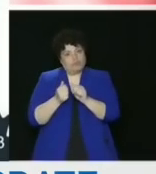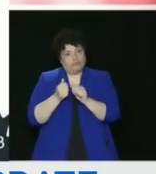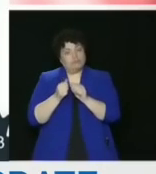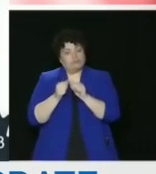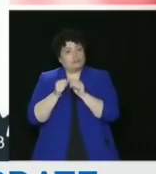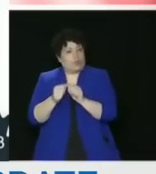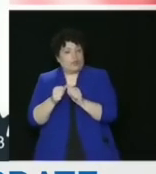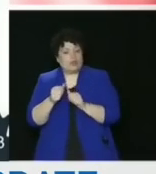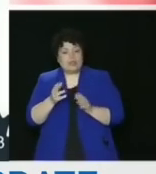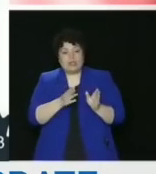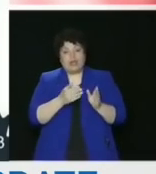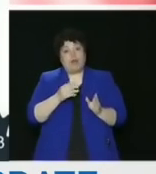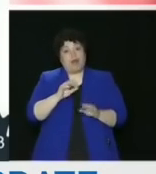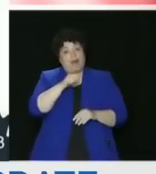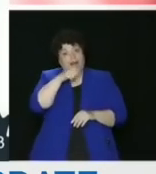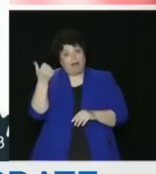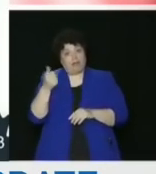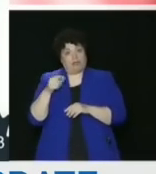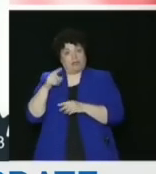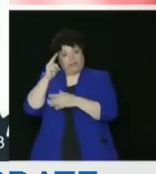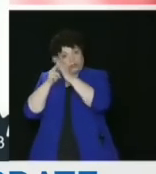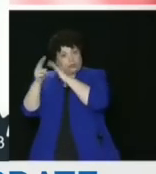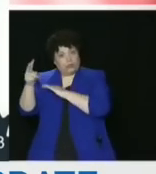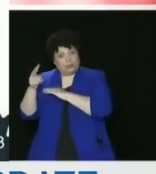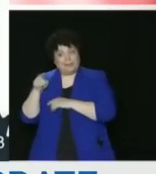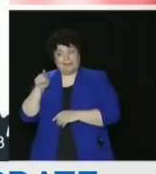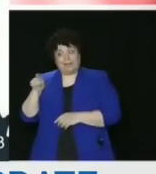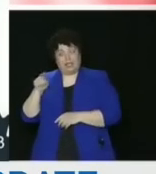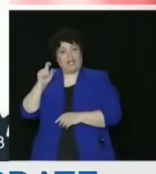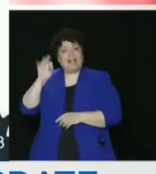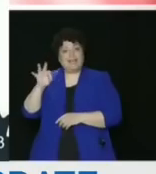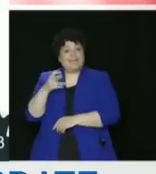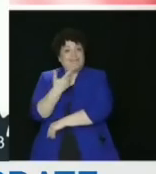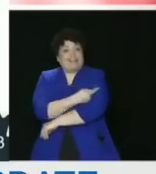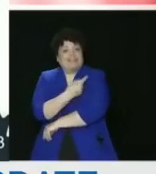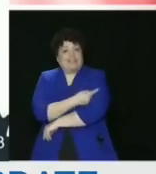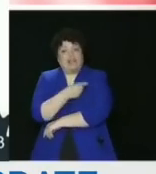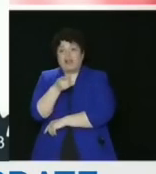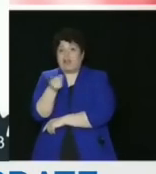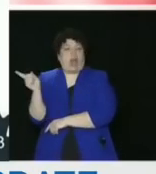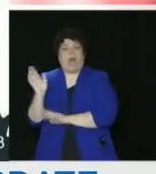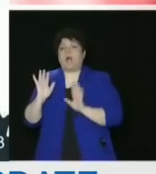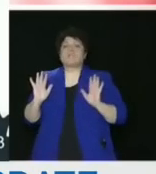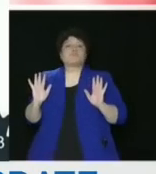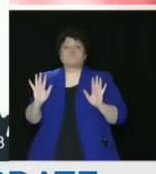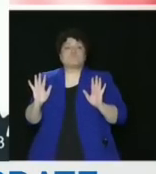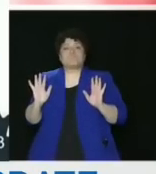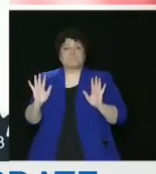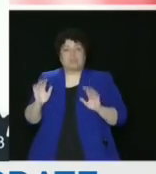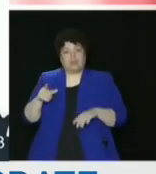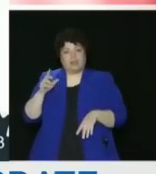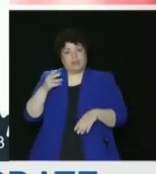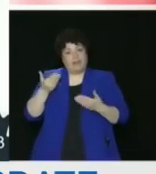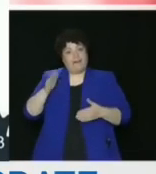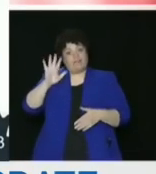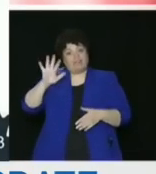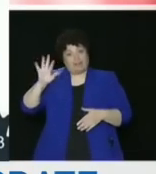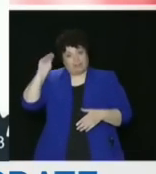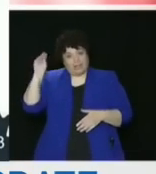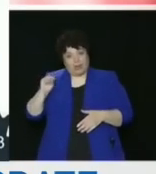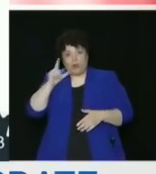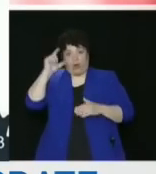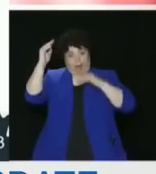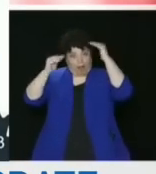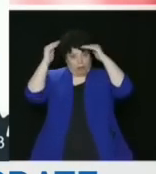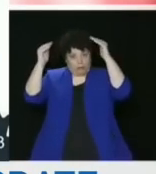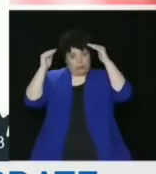the figure on the right, assumes lower vaccine uptake. In this scenario, Only 55% of eligible